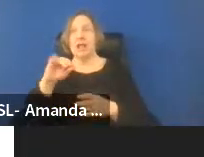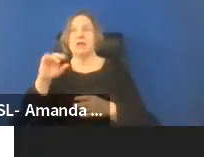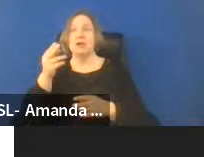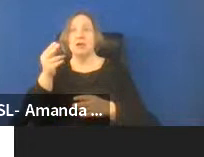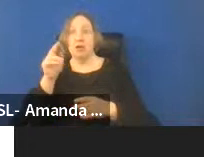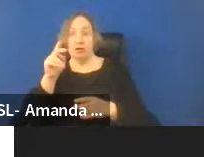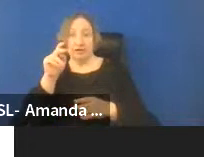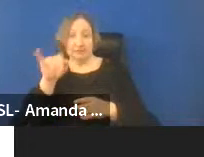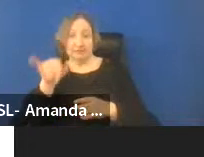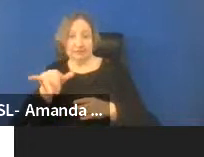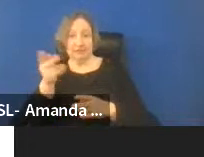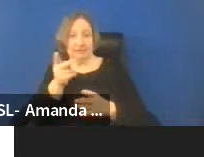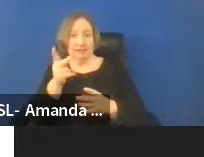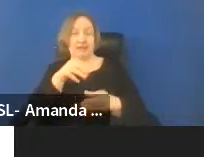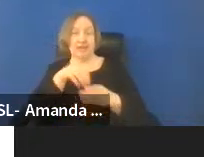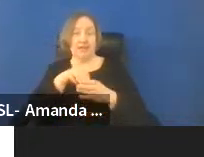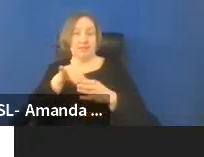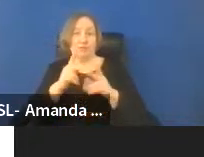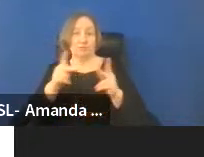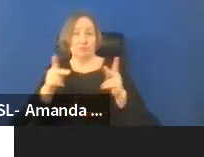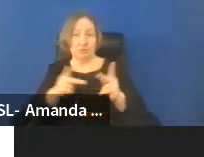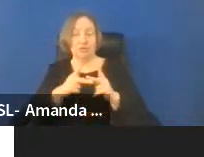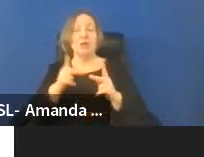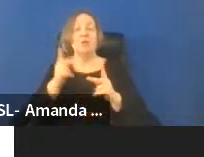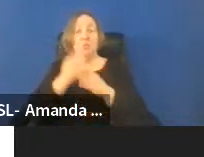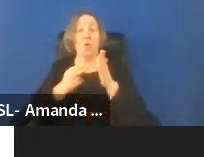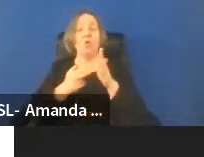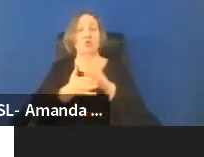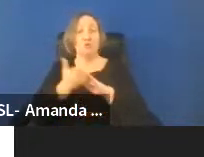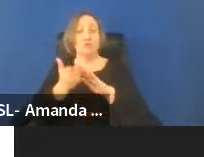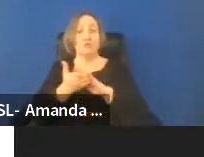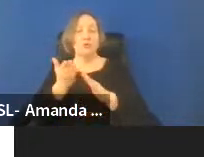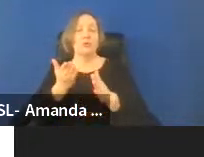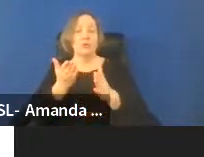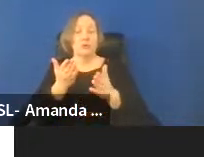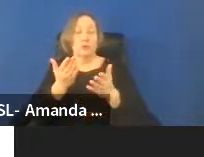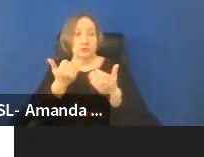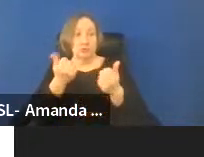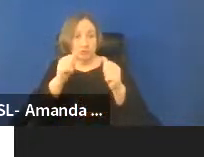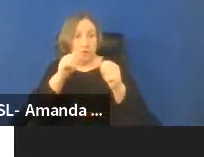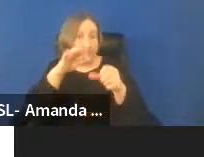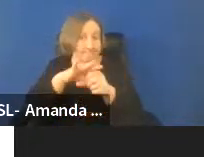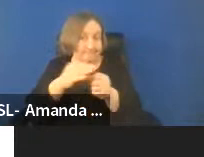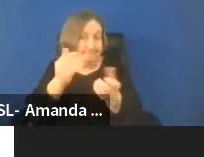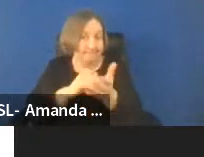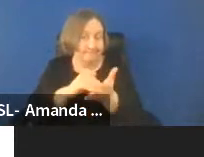those positions, and they are both running for re-election against other candidates.